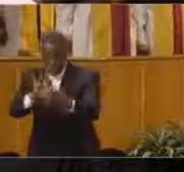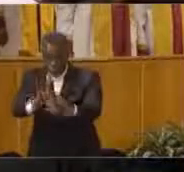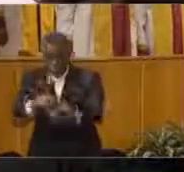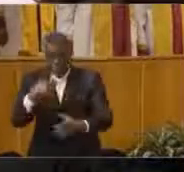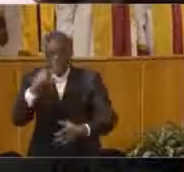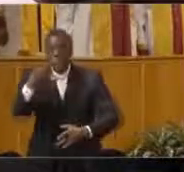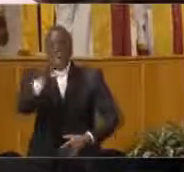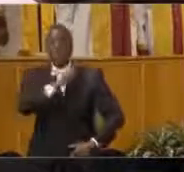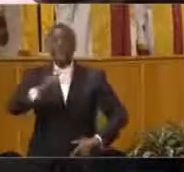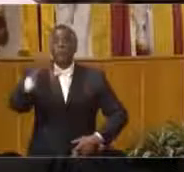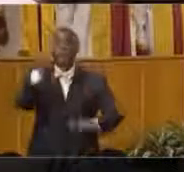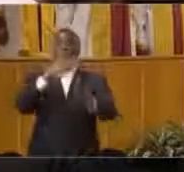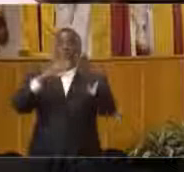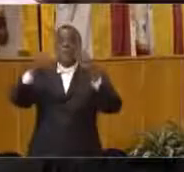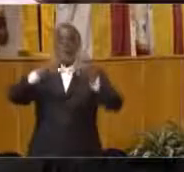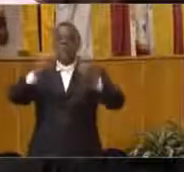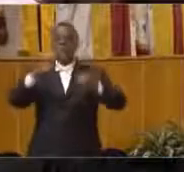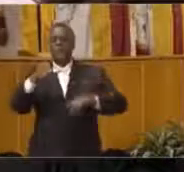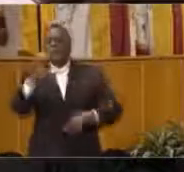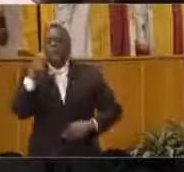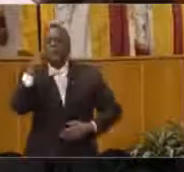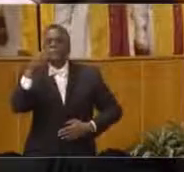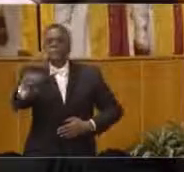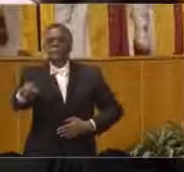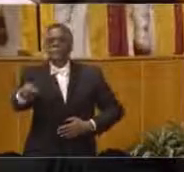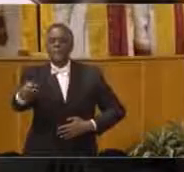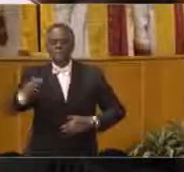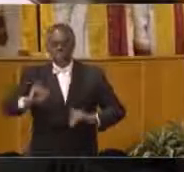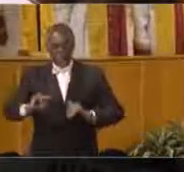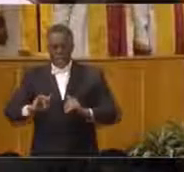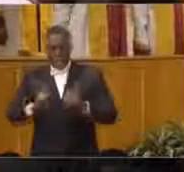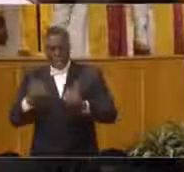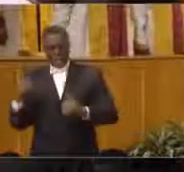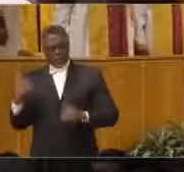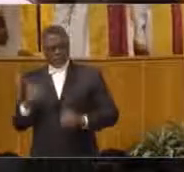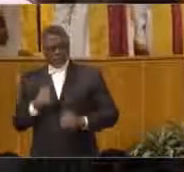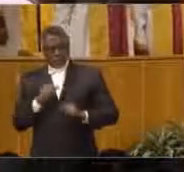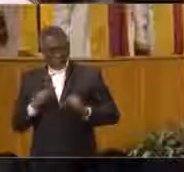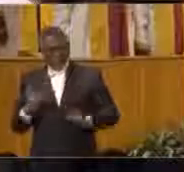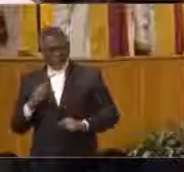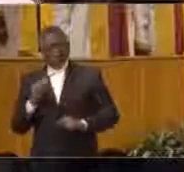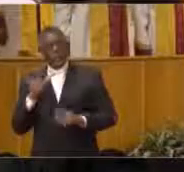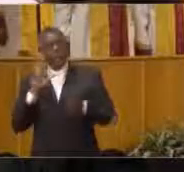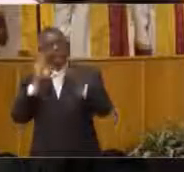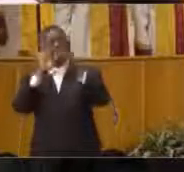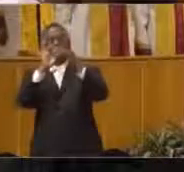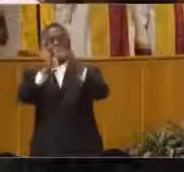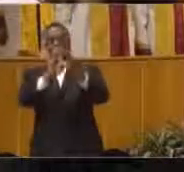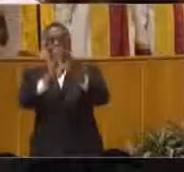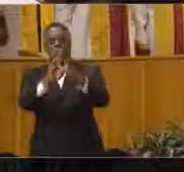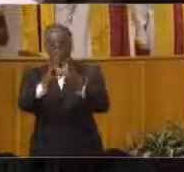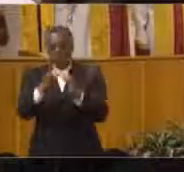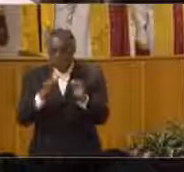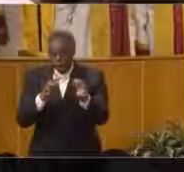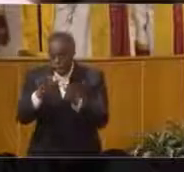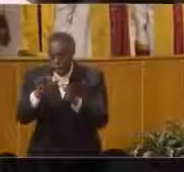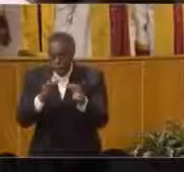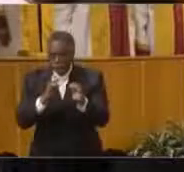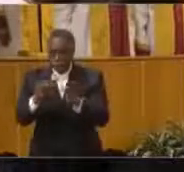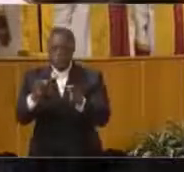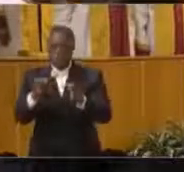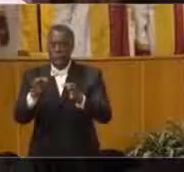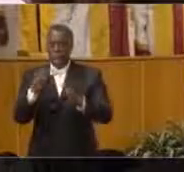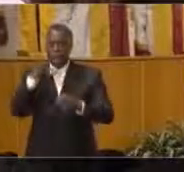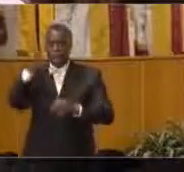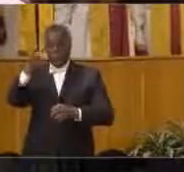hosts. But you said, in what way shall we return? Here it is. Will a